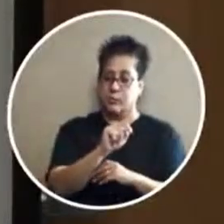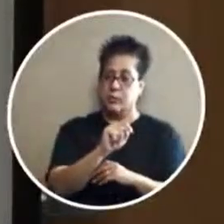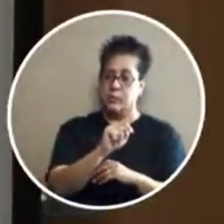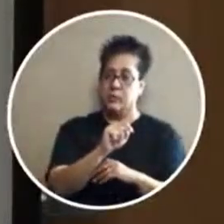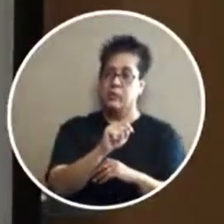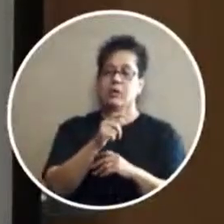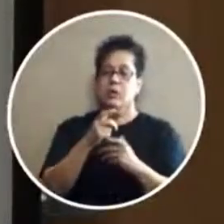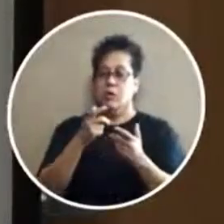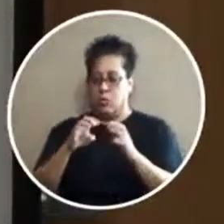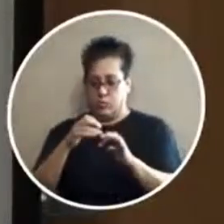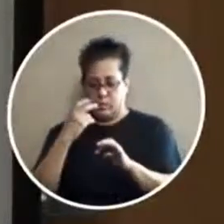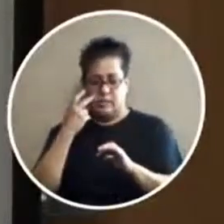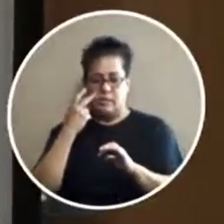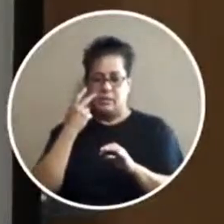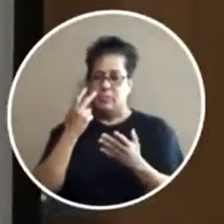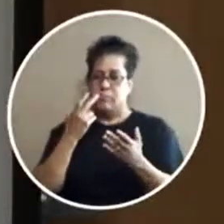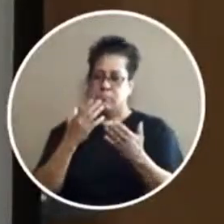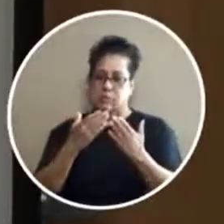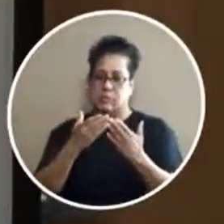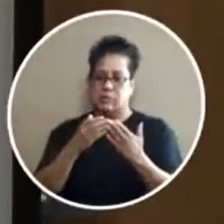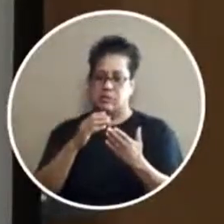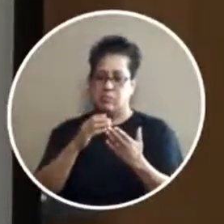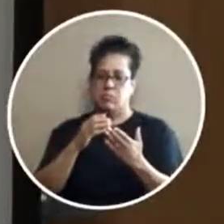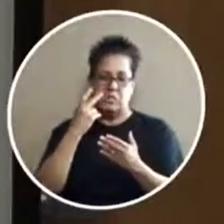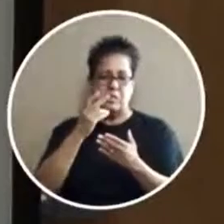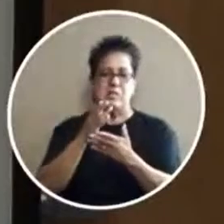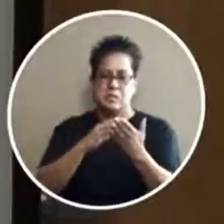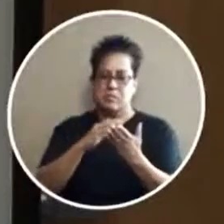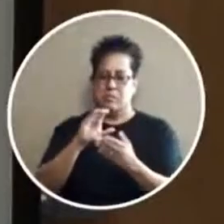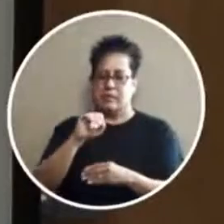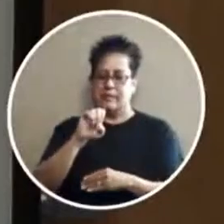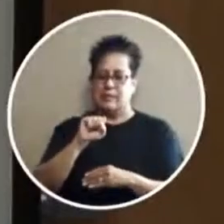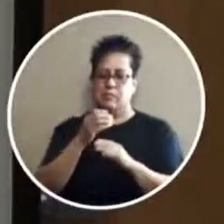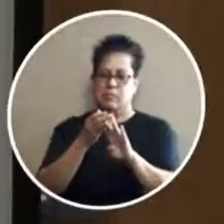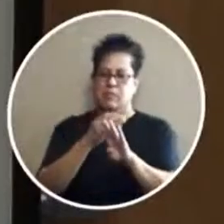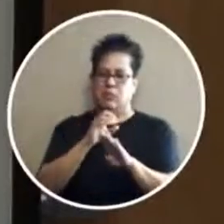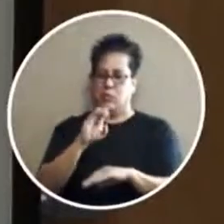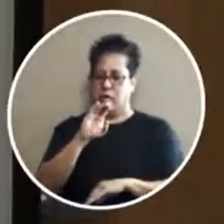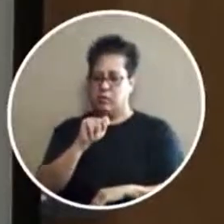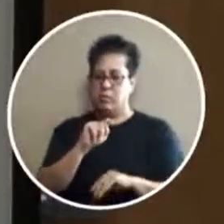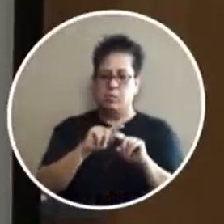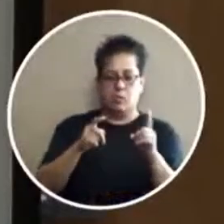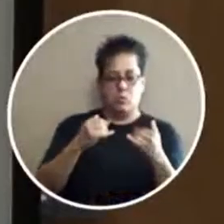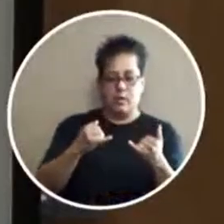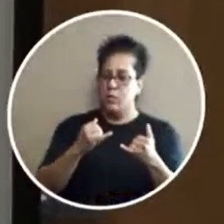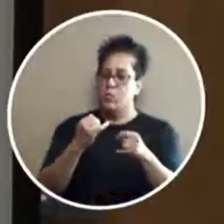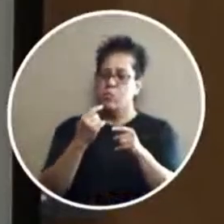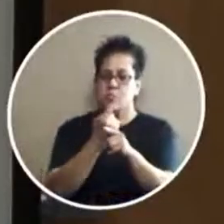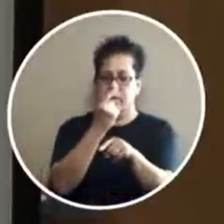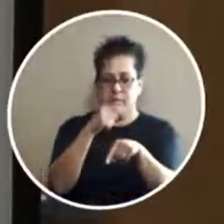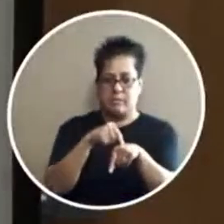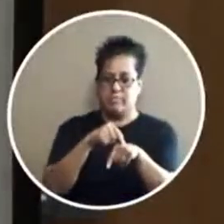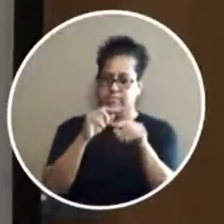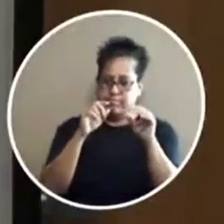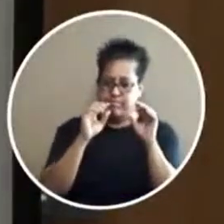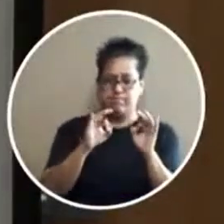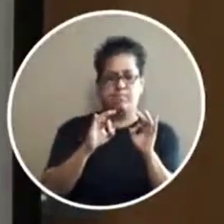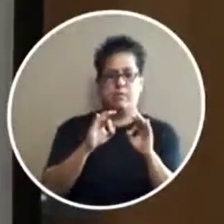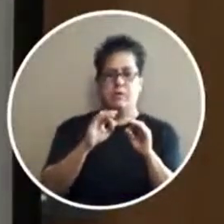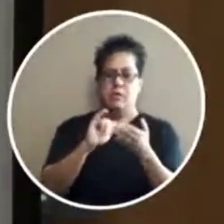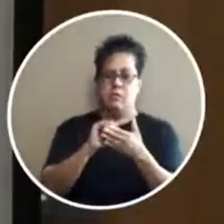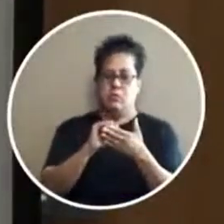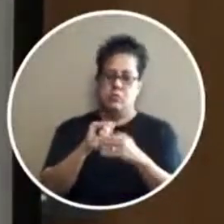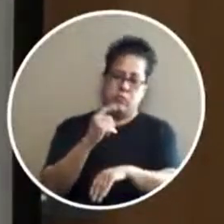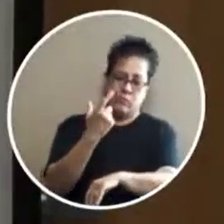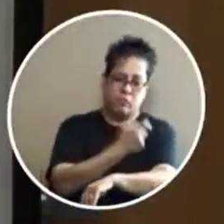can see some cases of flu even before October, but that's why we are at the right time to be able to get our